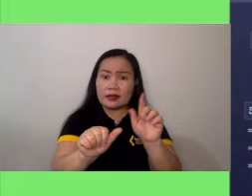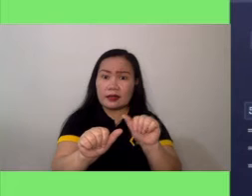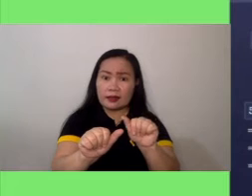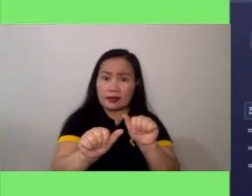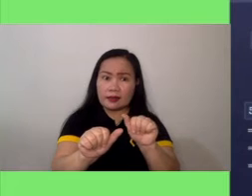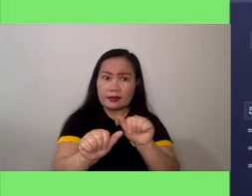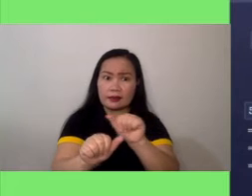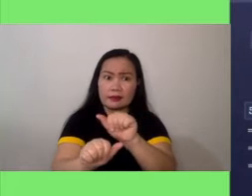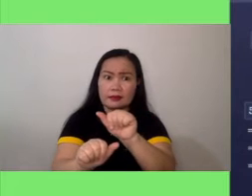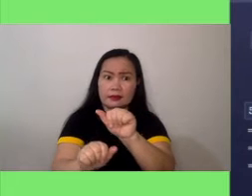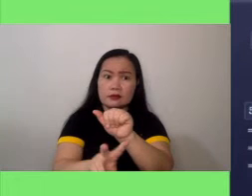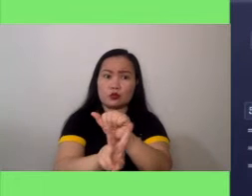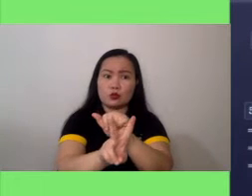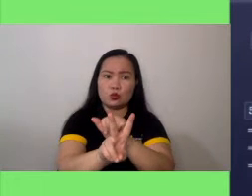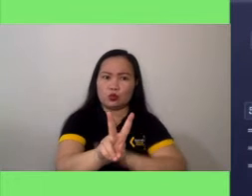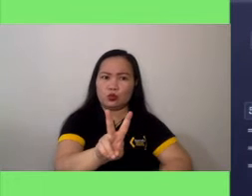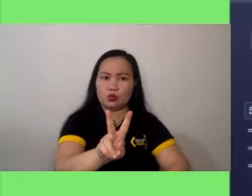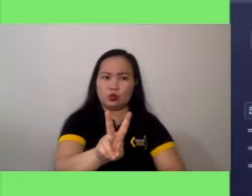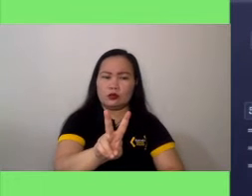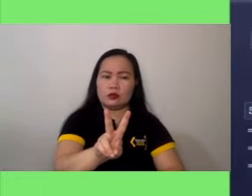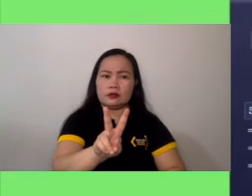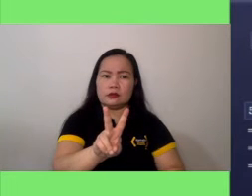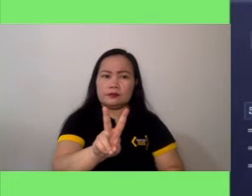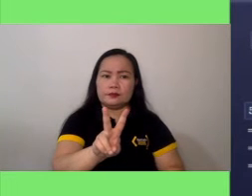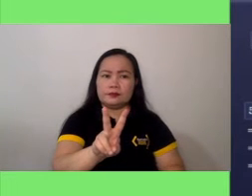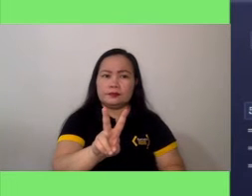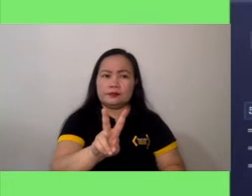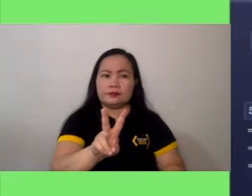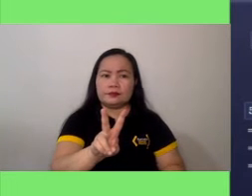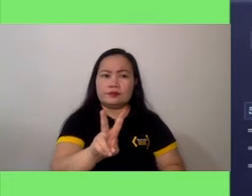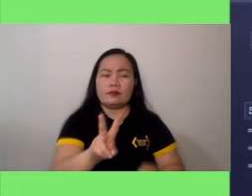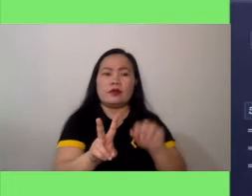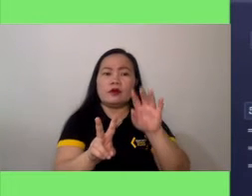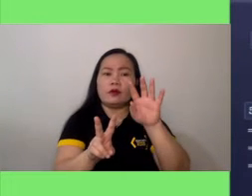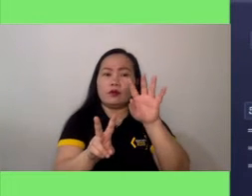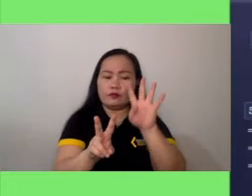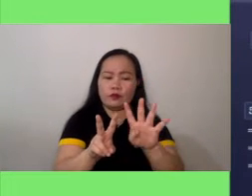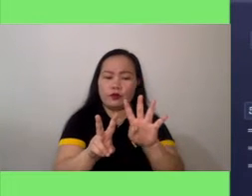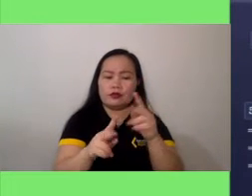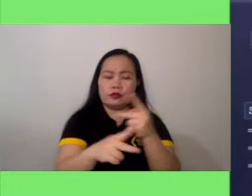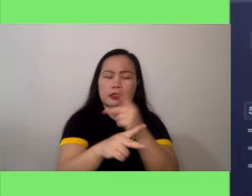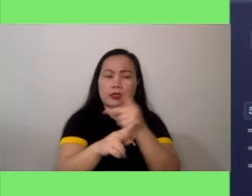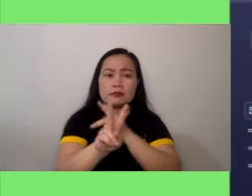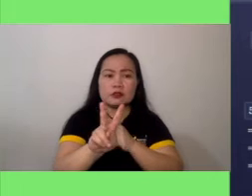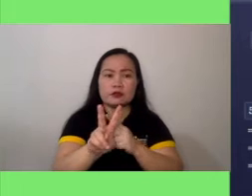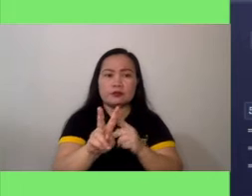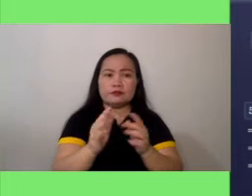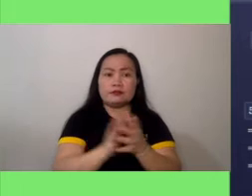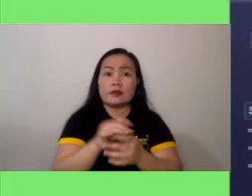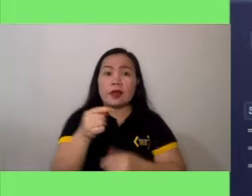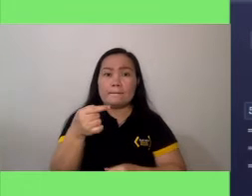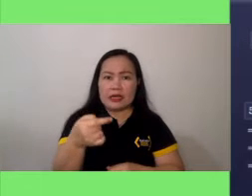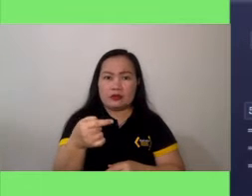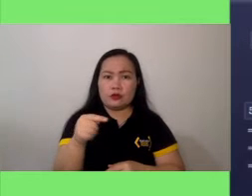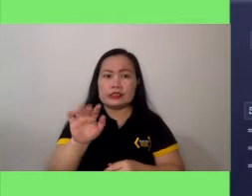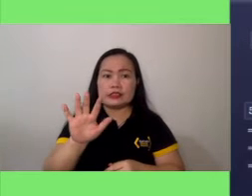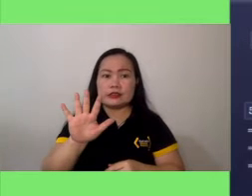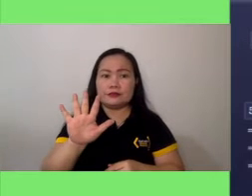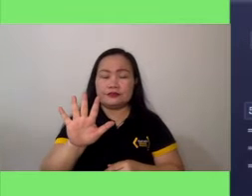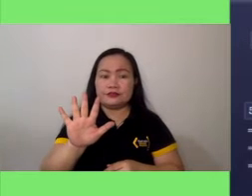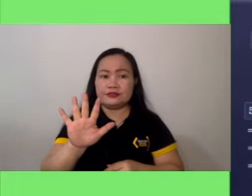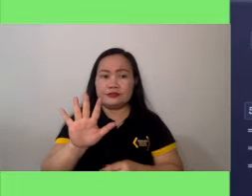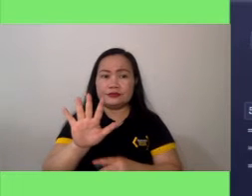4 times, what is your A? 2. Okay, so, ibig sabihin, ita-times mo siya sa A. Your A is